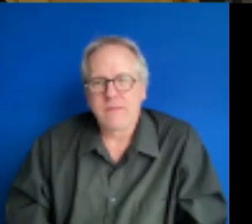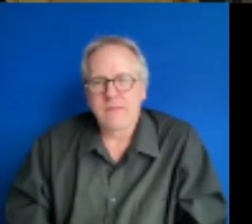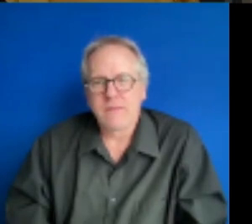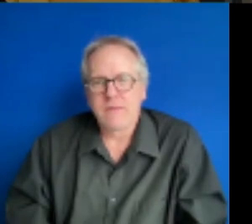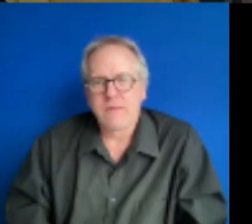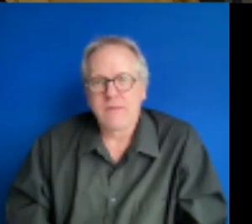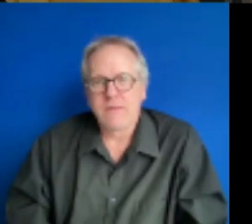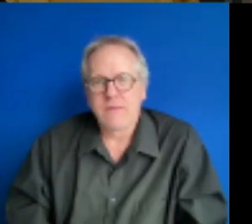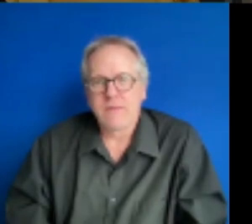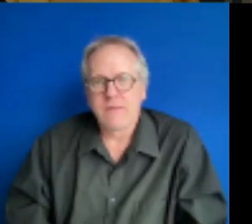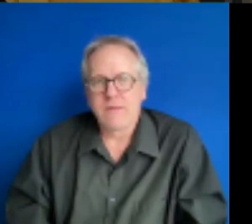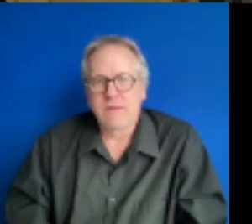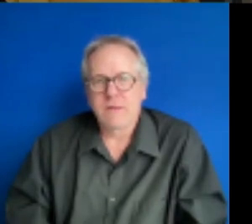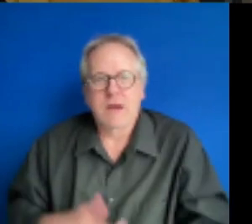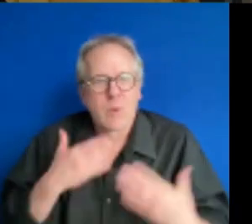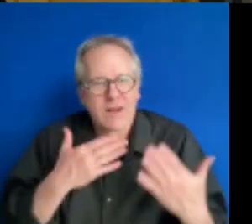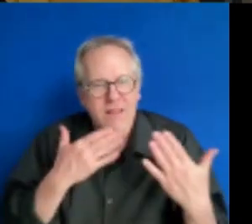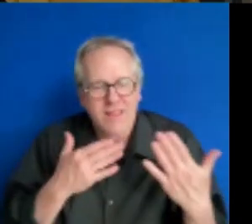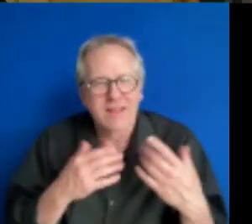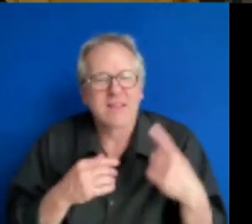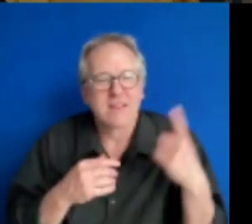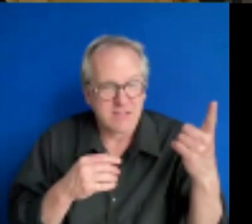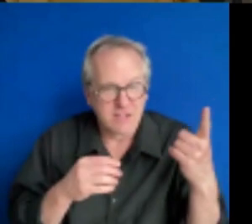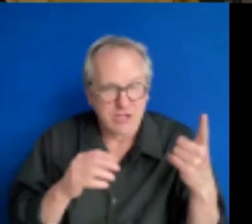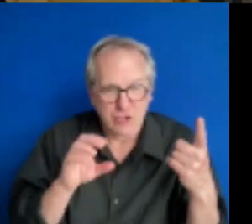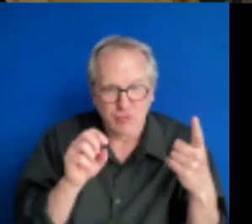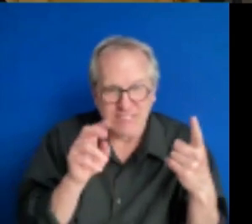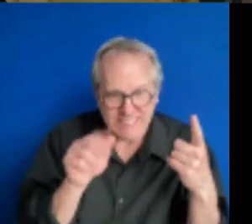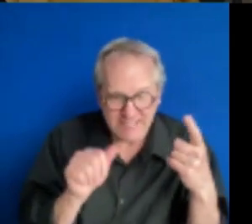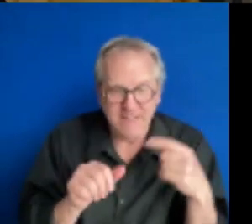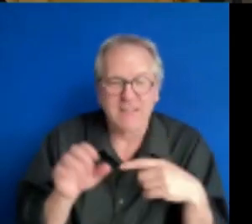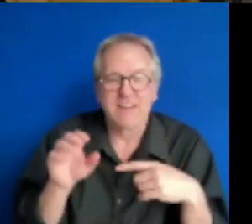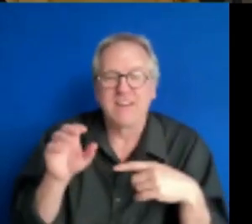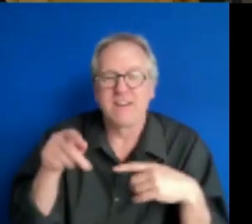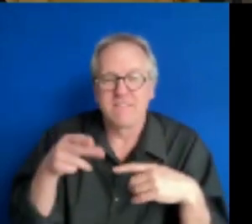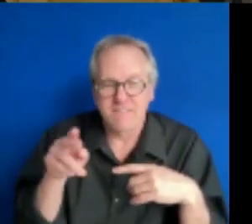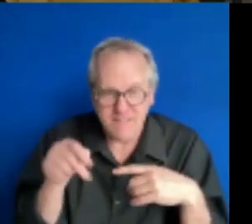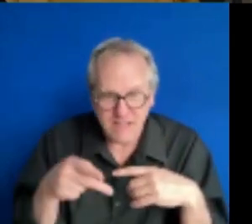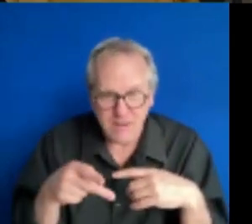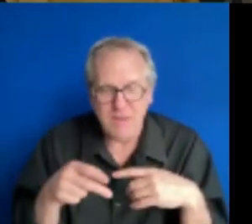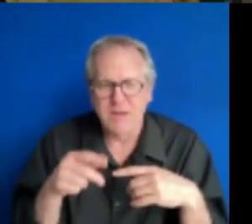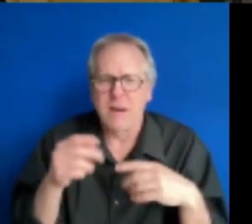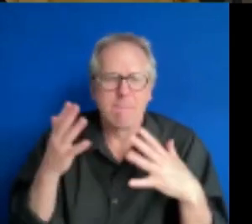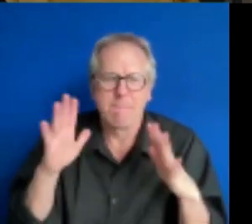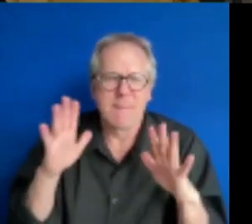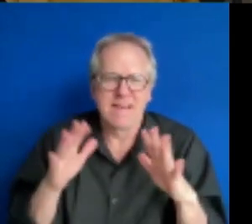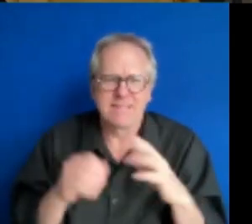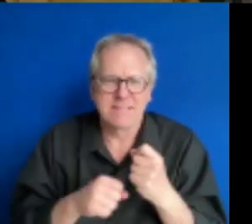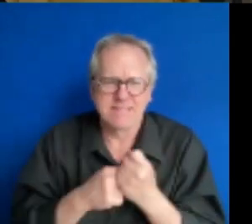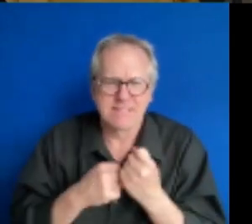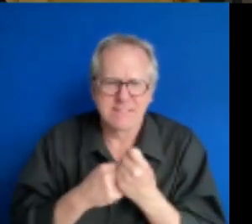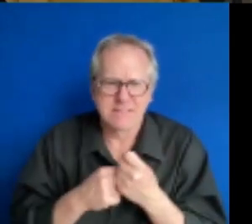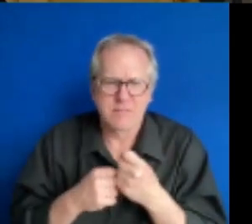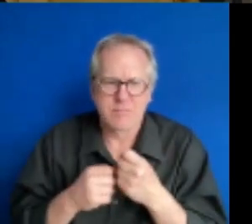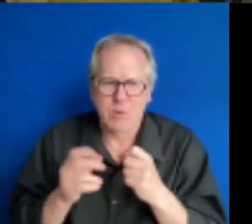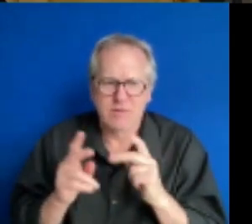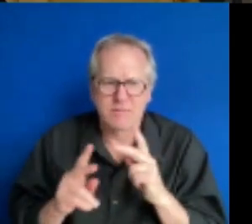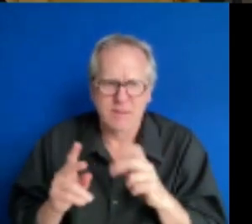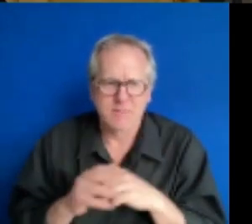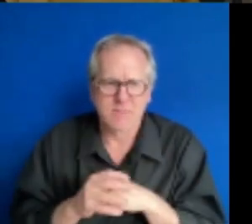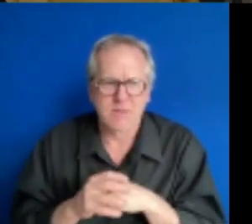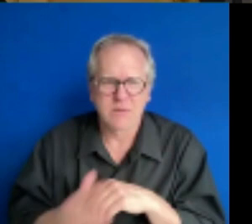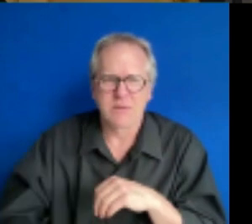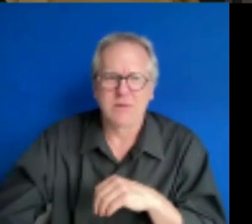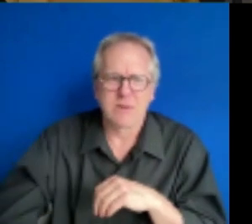to say people like Christina and Philip. They're amazing, supportive. They're amazing, supportive. Folks in